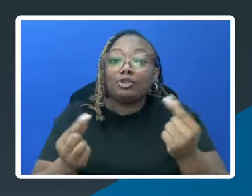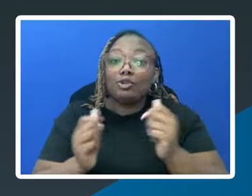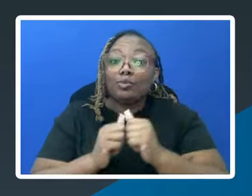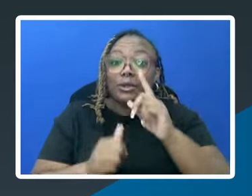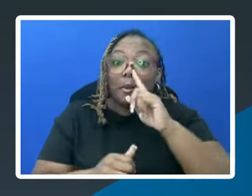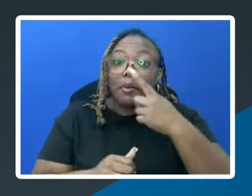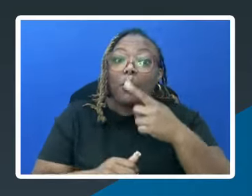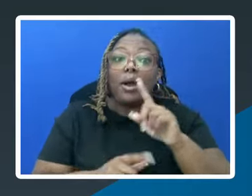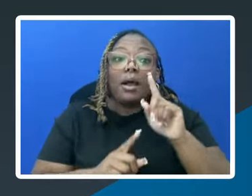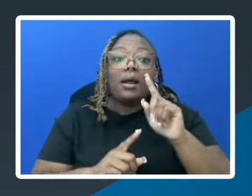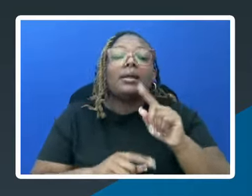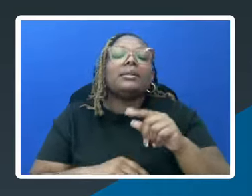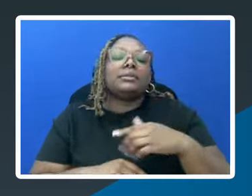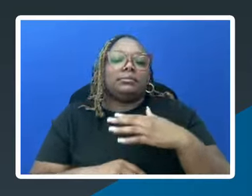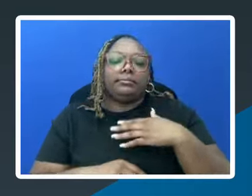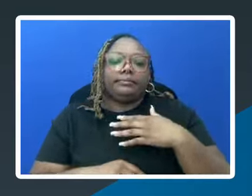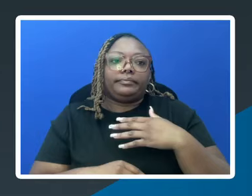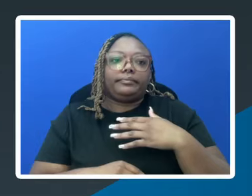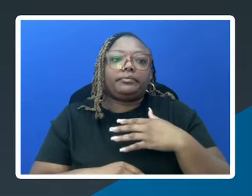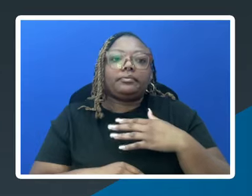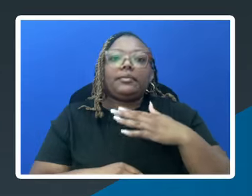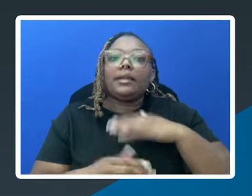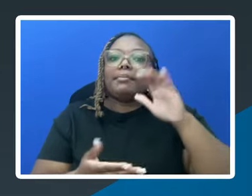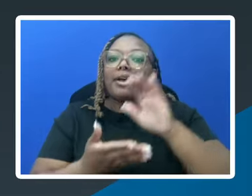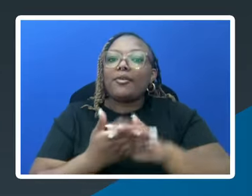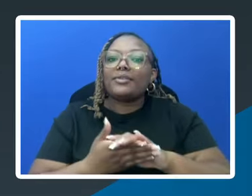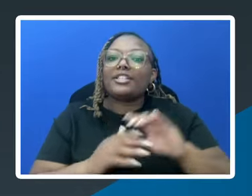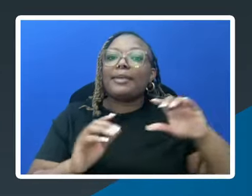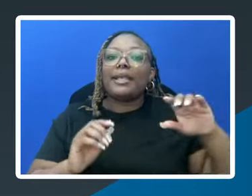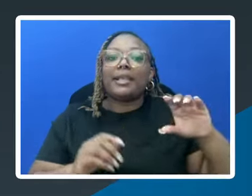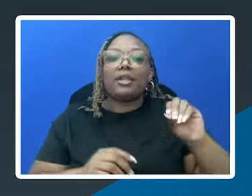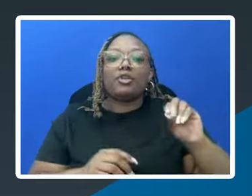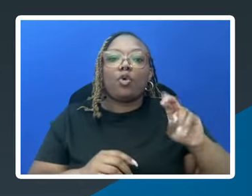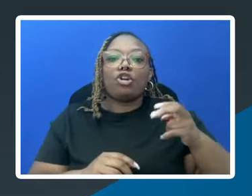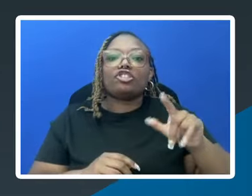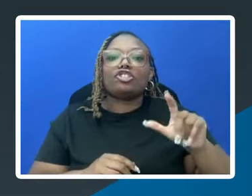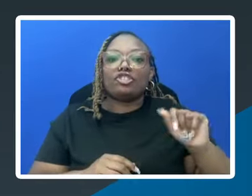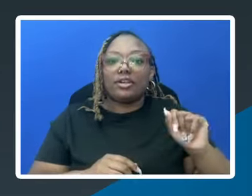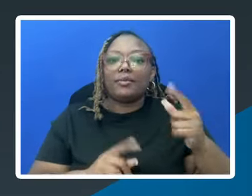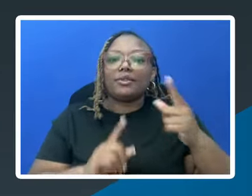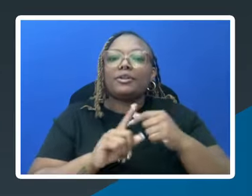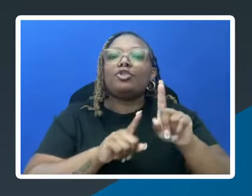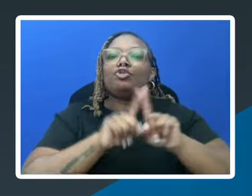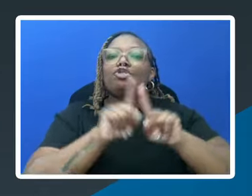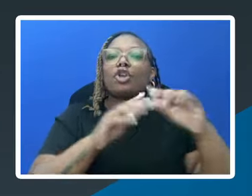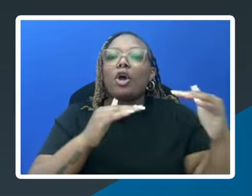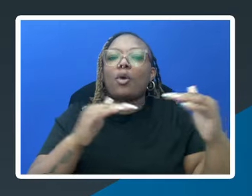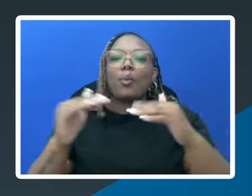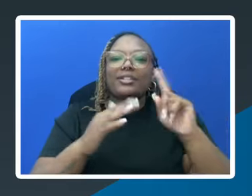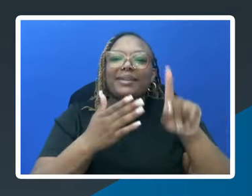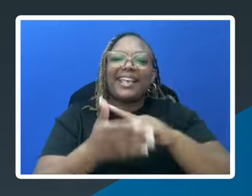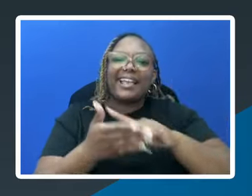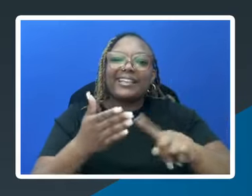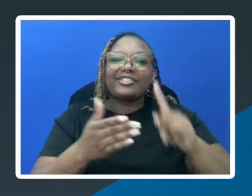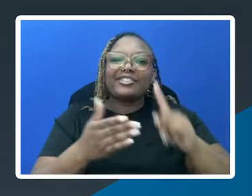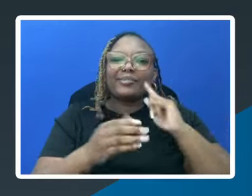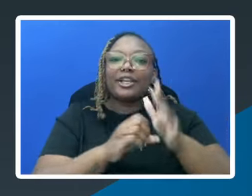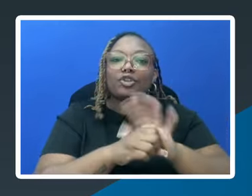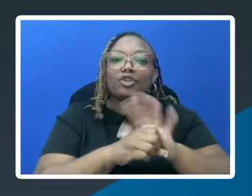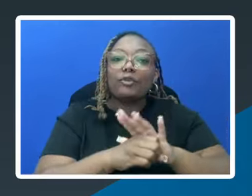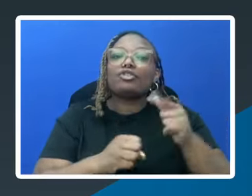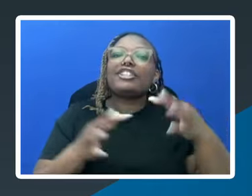was supposed to play in an orchestra playing Princess Leia's theme from Star Wars, and it got canceled from COVID. And so she decided to record all of the